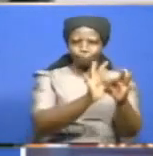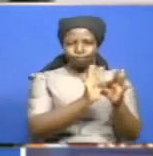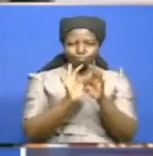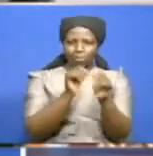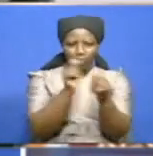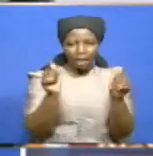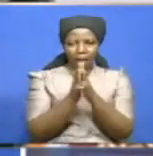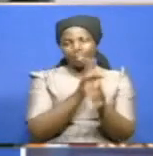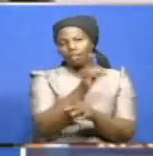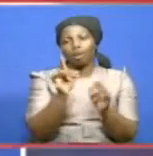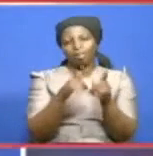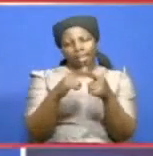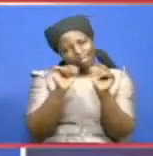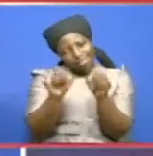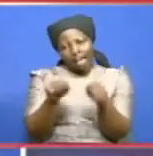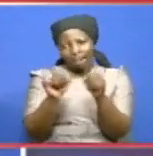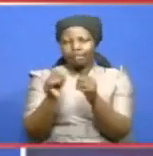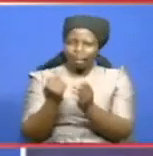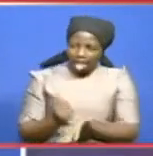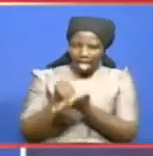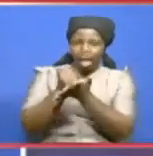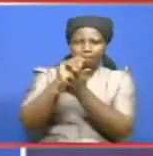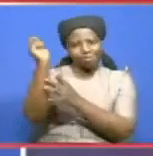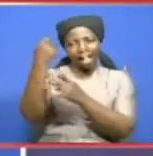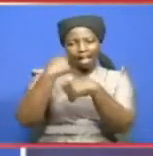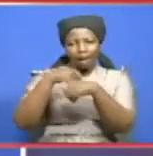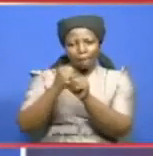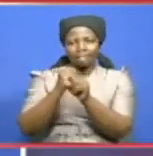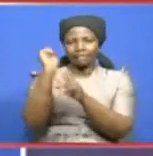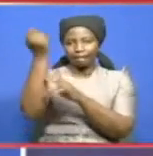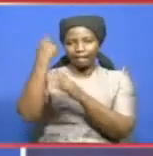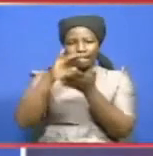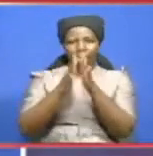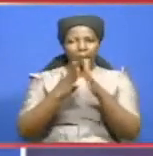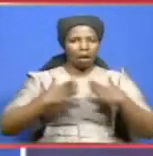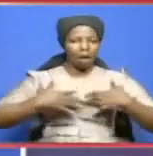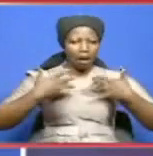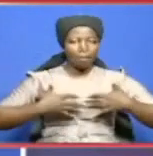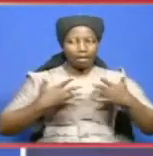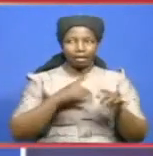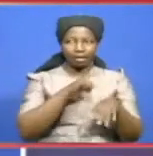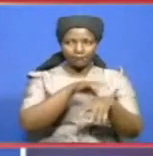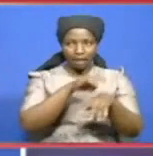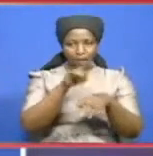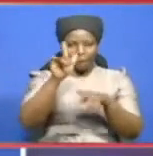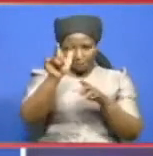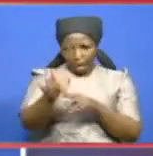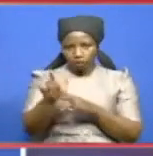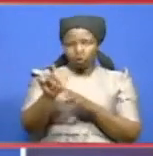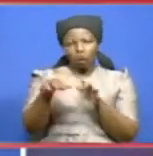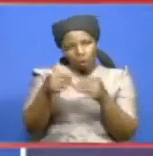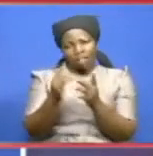to get back to Kenya and make Kenya happy. When an eventuality like yours comes, and they must be there